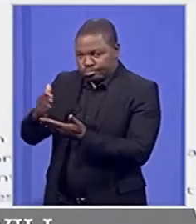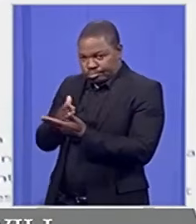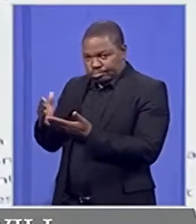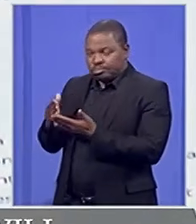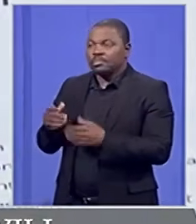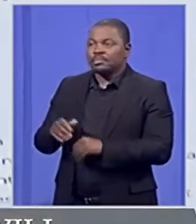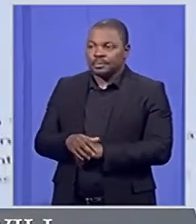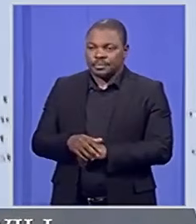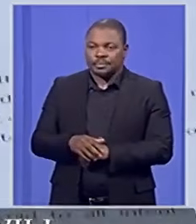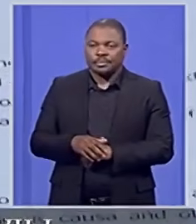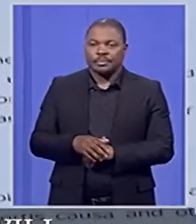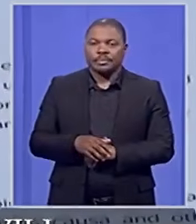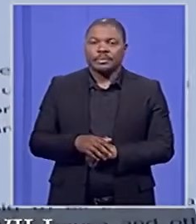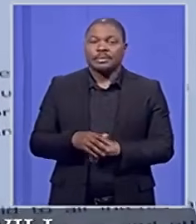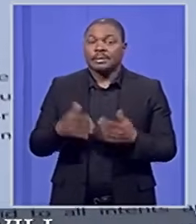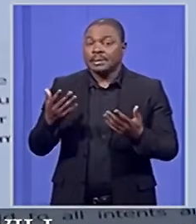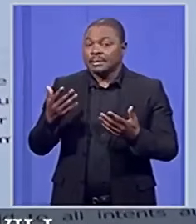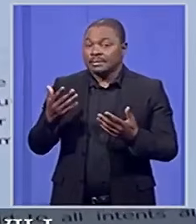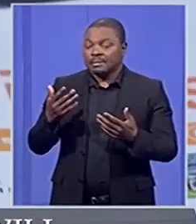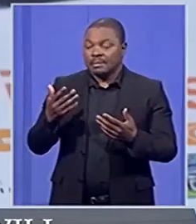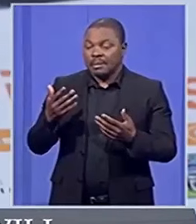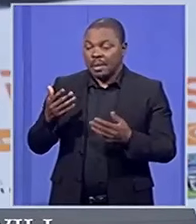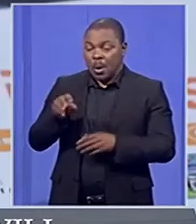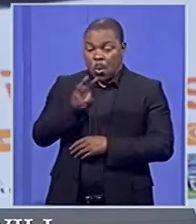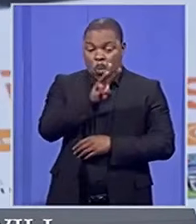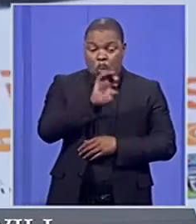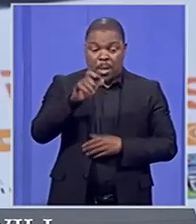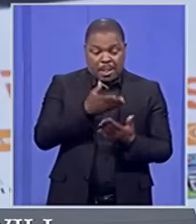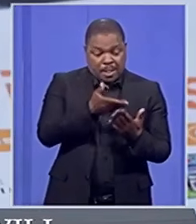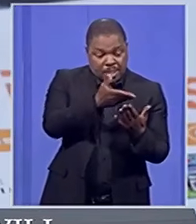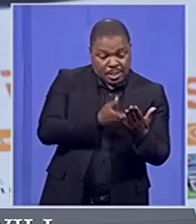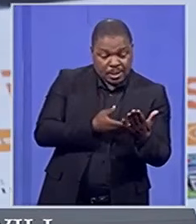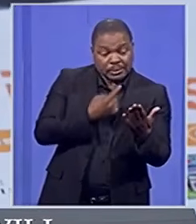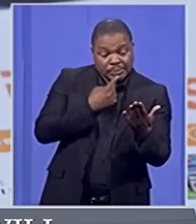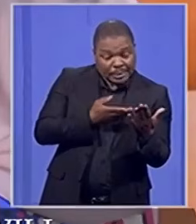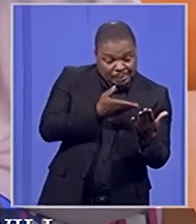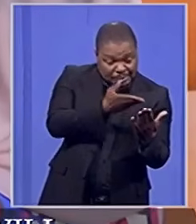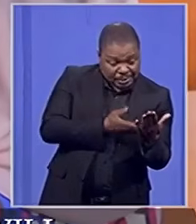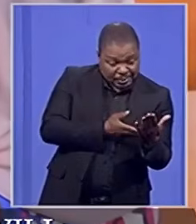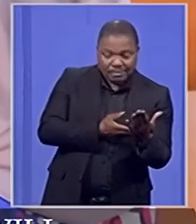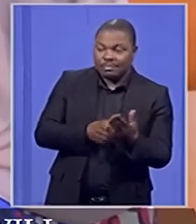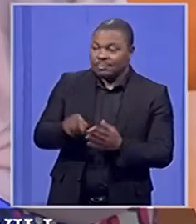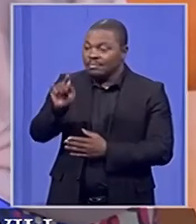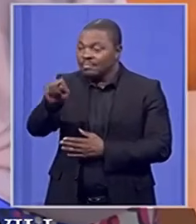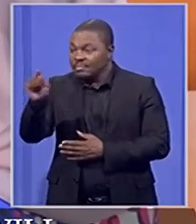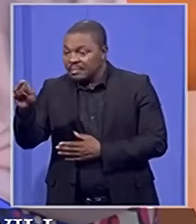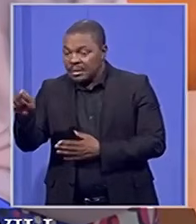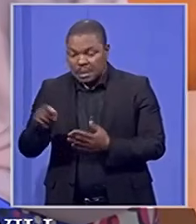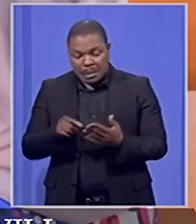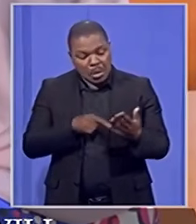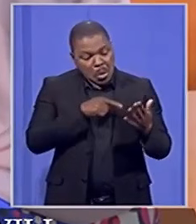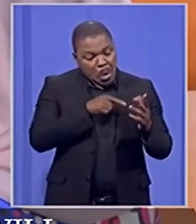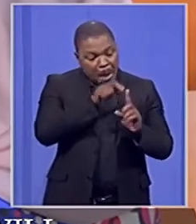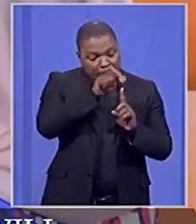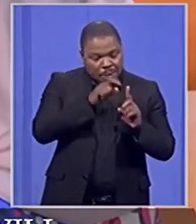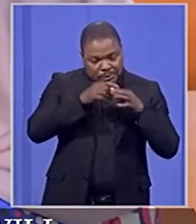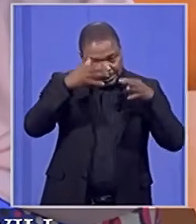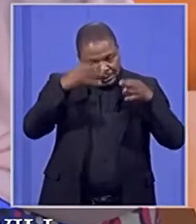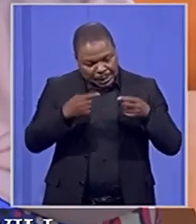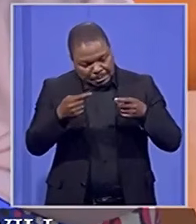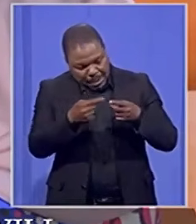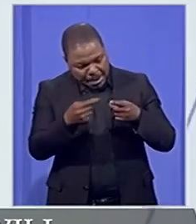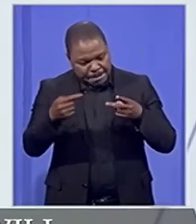he ho ya ka mo will e buang ka teng batho ba tlo thola tseo mofu ba sietseng tsona ho ya ka mo